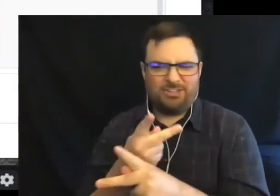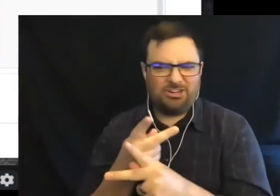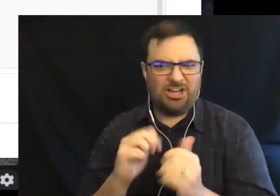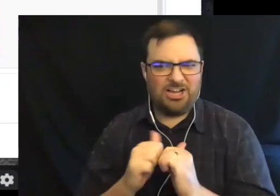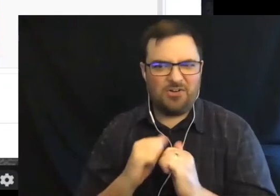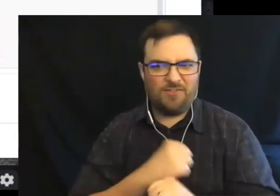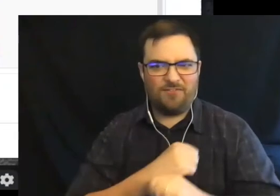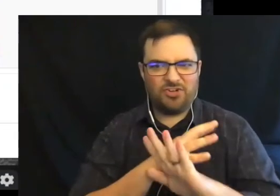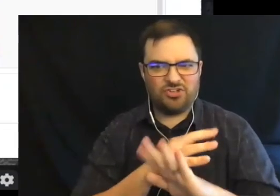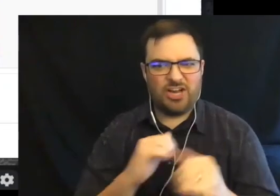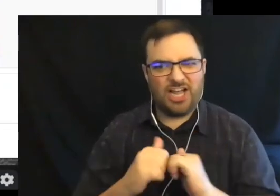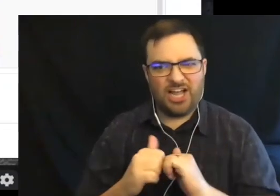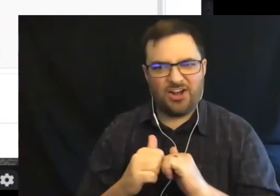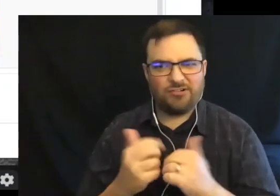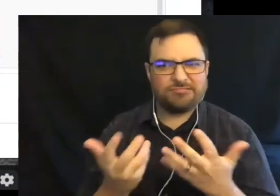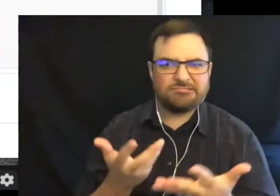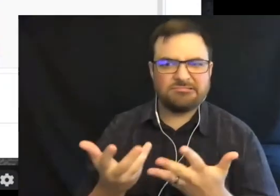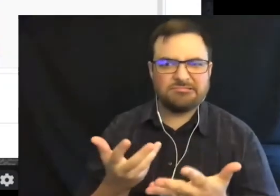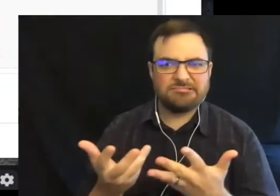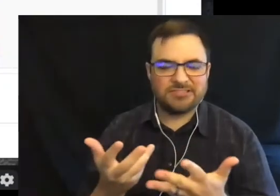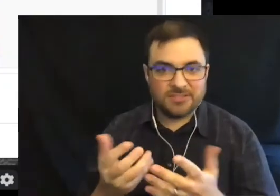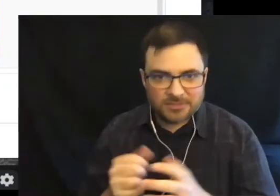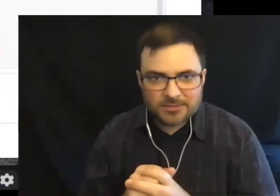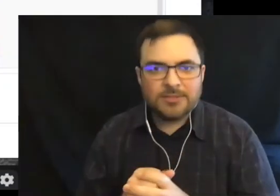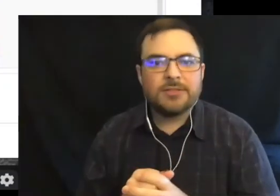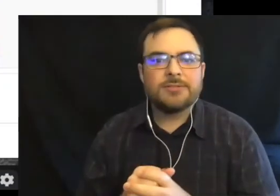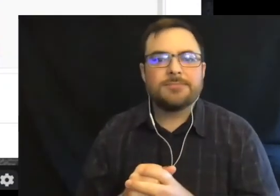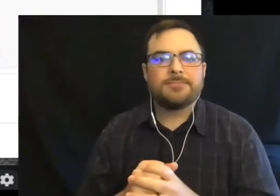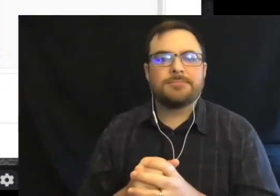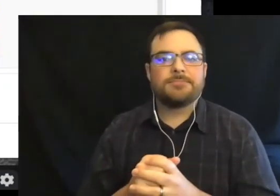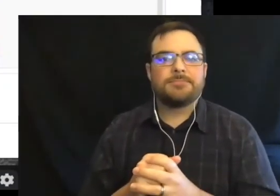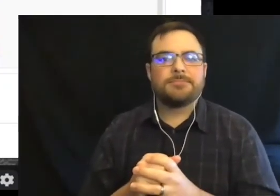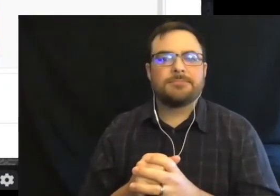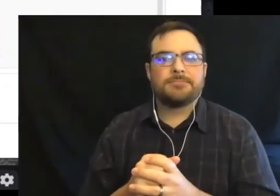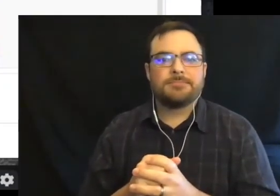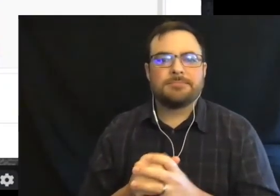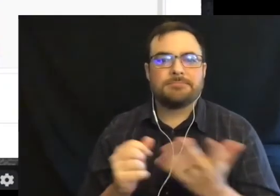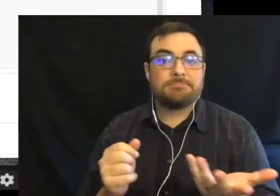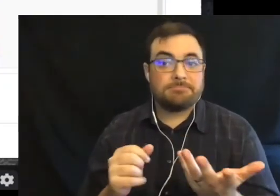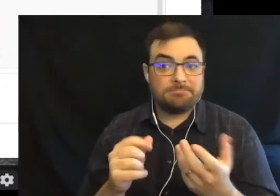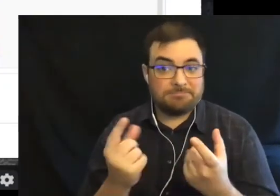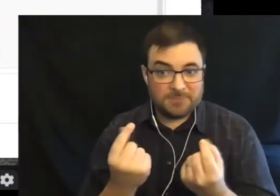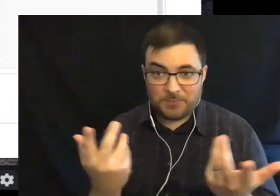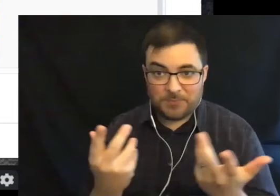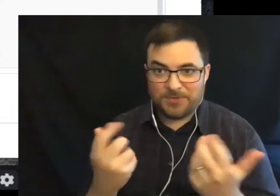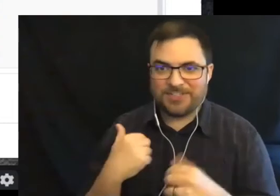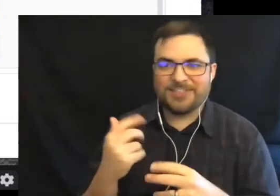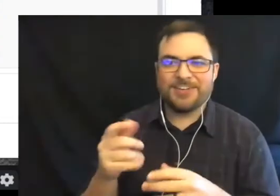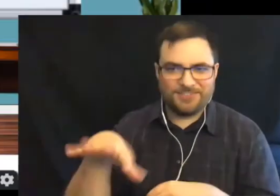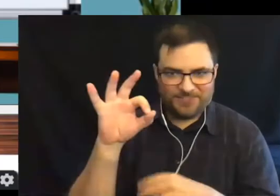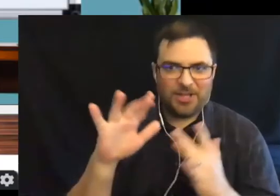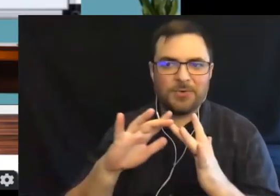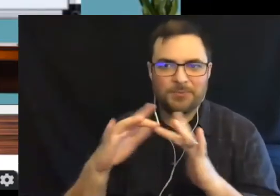virtually. So again, I found, a website that let me do that, and I